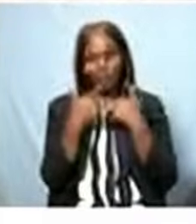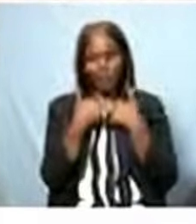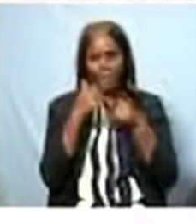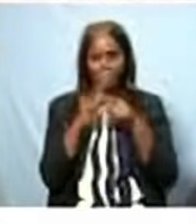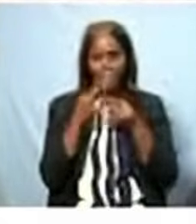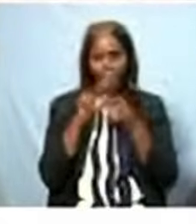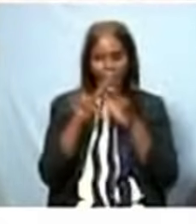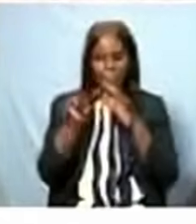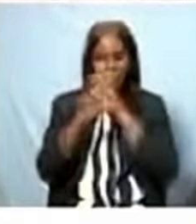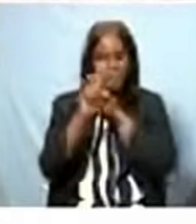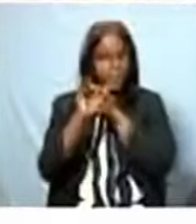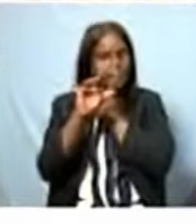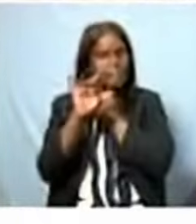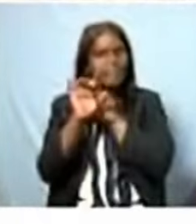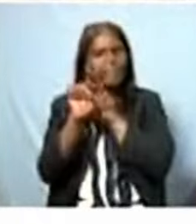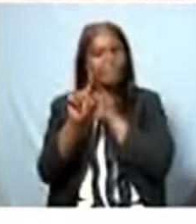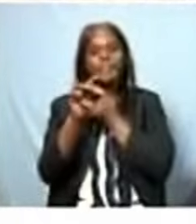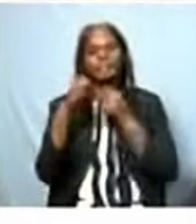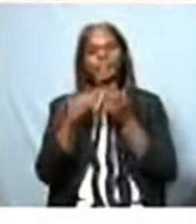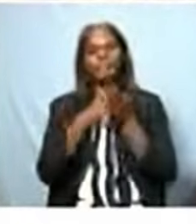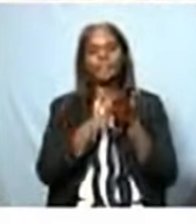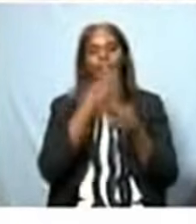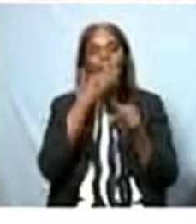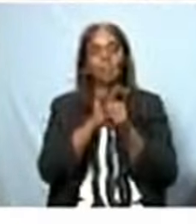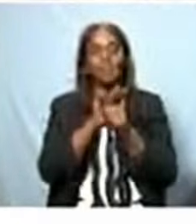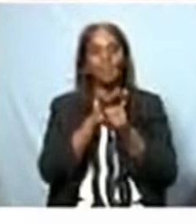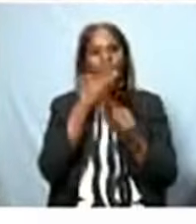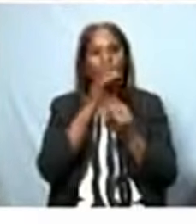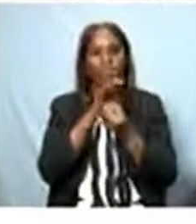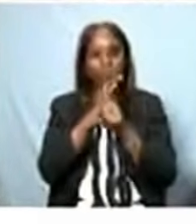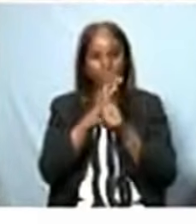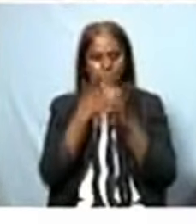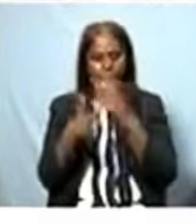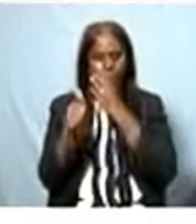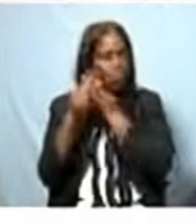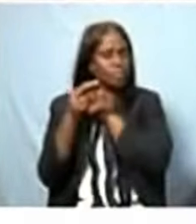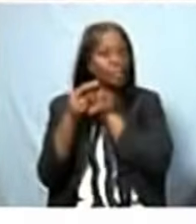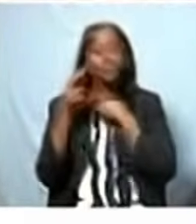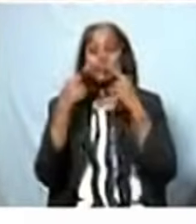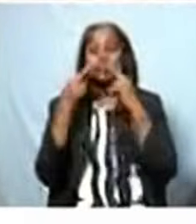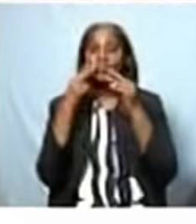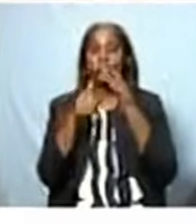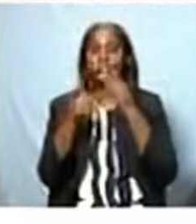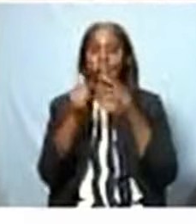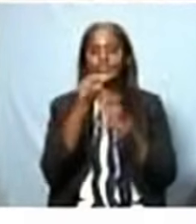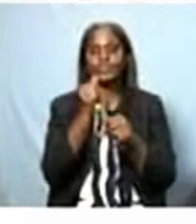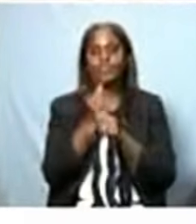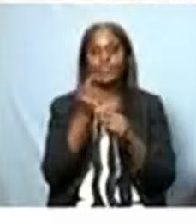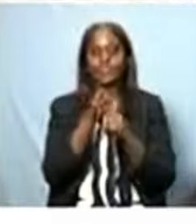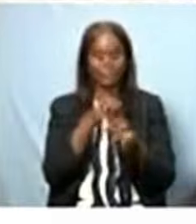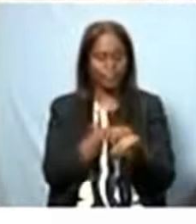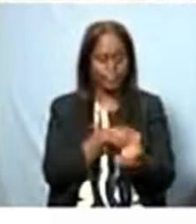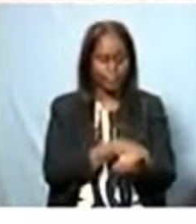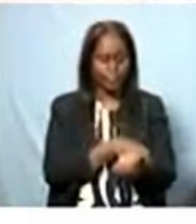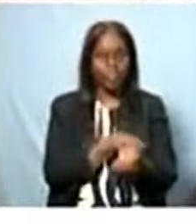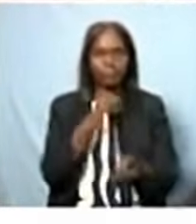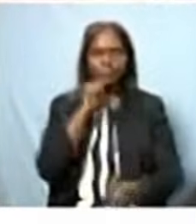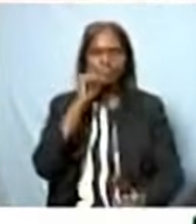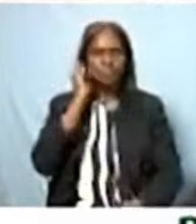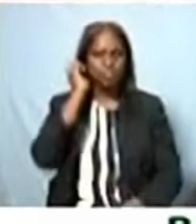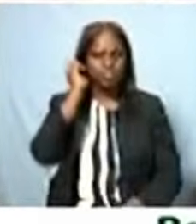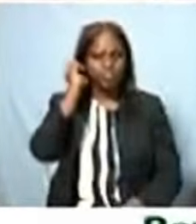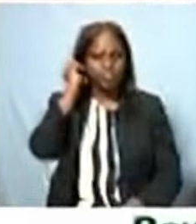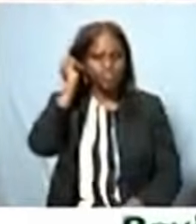a Ziale exam. That is quality assurance. Quality assurance is what the result that you get from the exam. It is not the